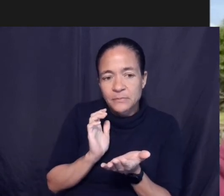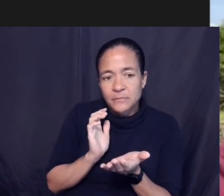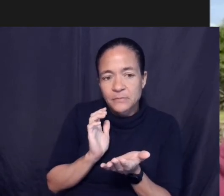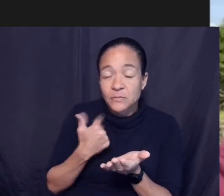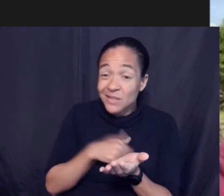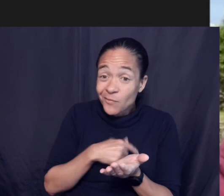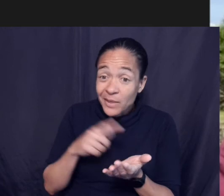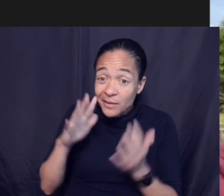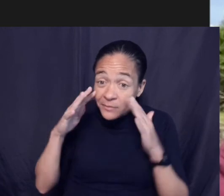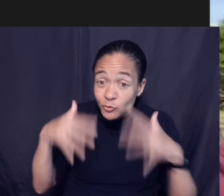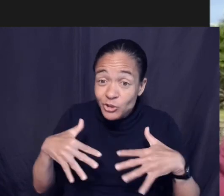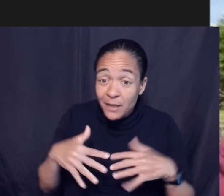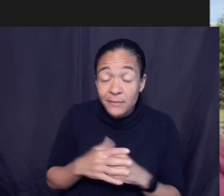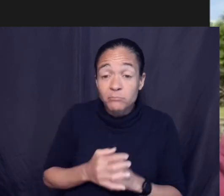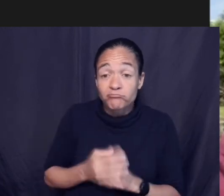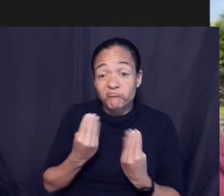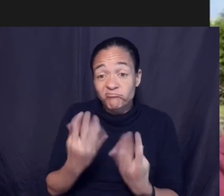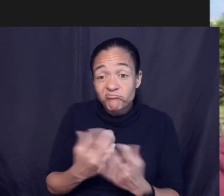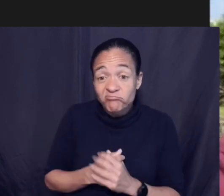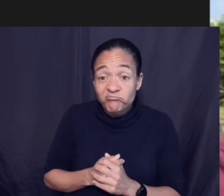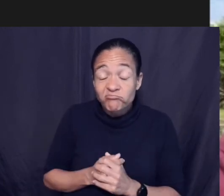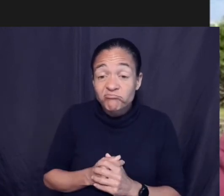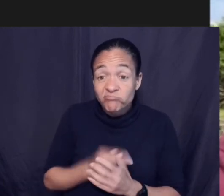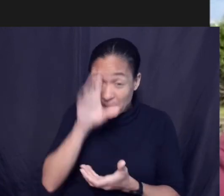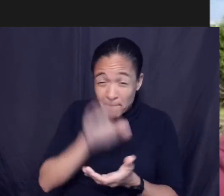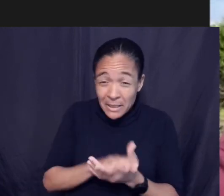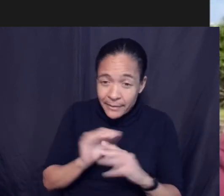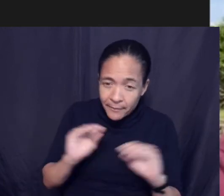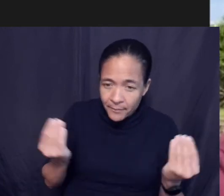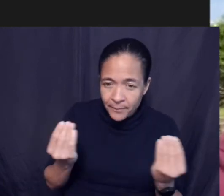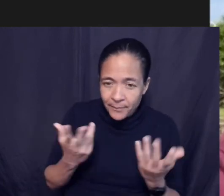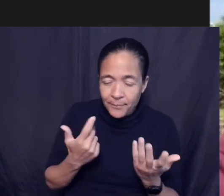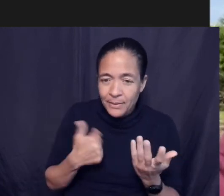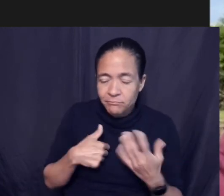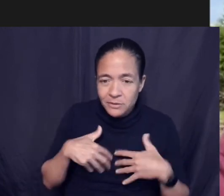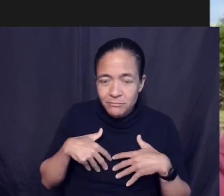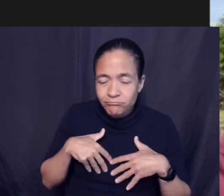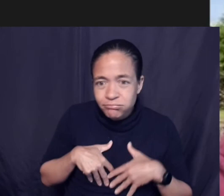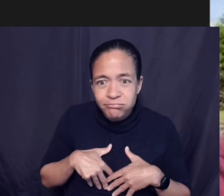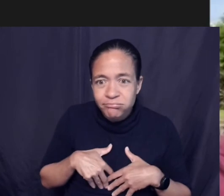And so, we was at shock, disbelief.